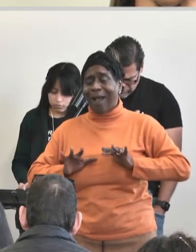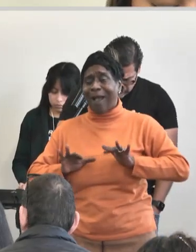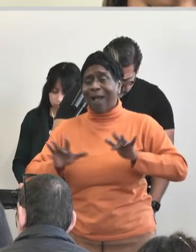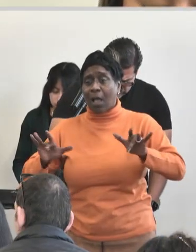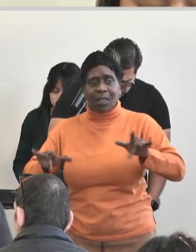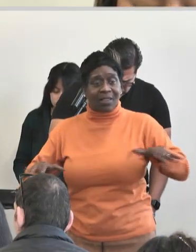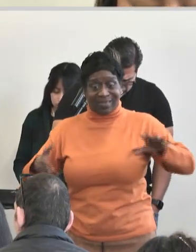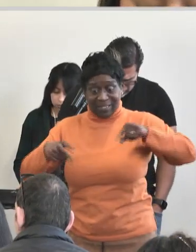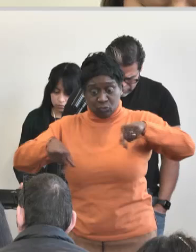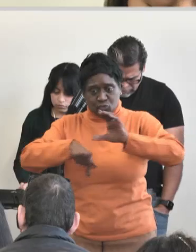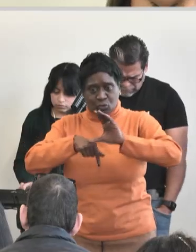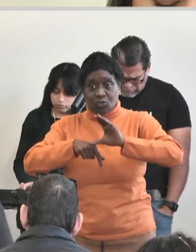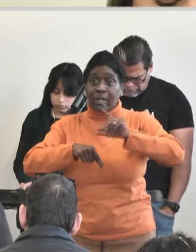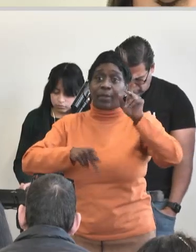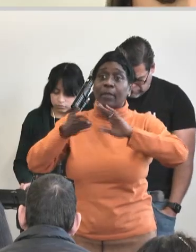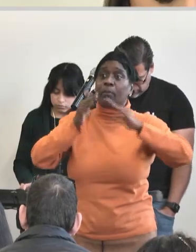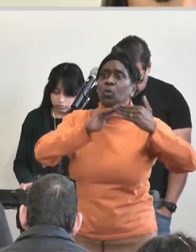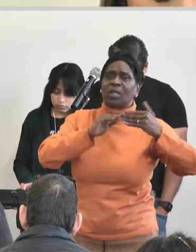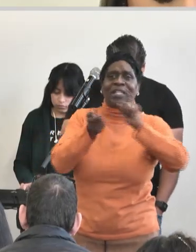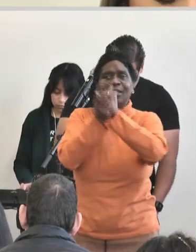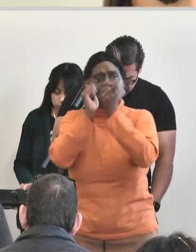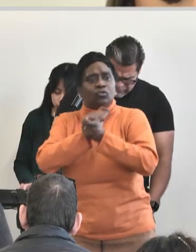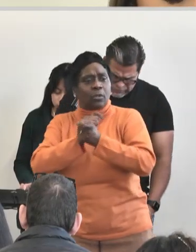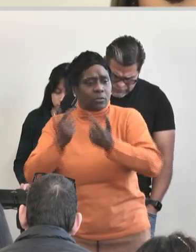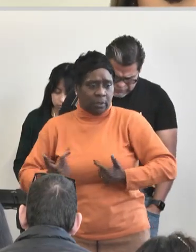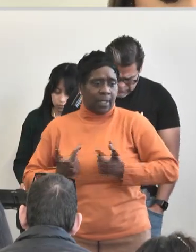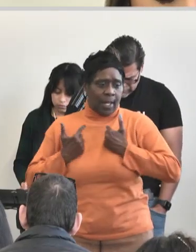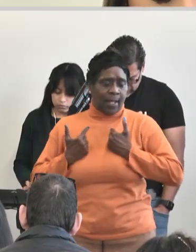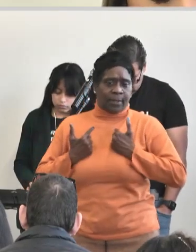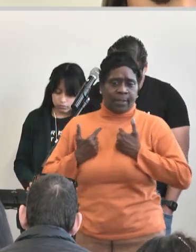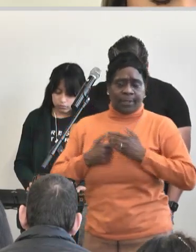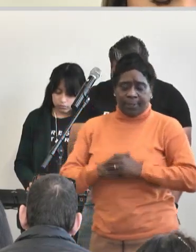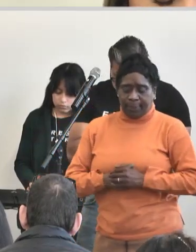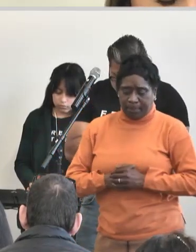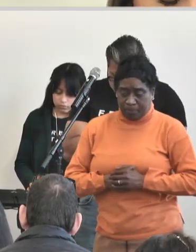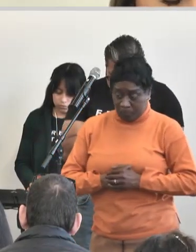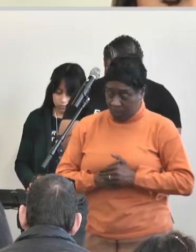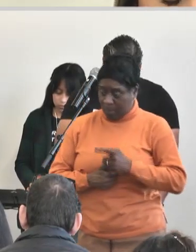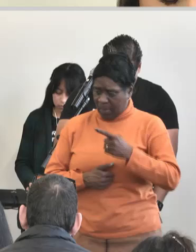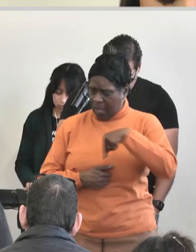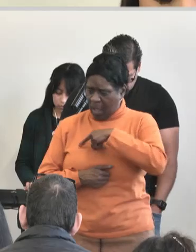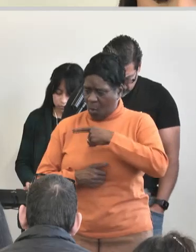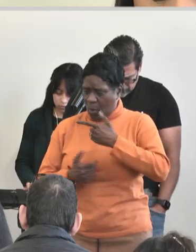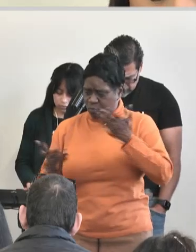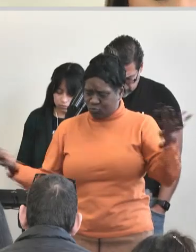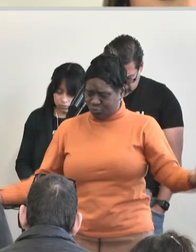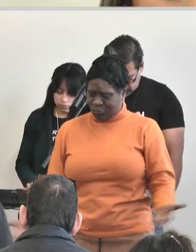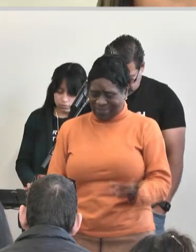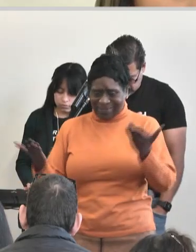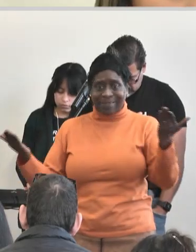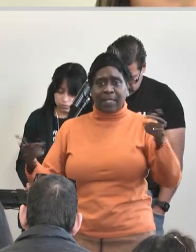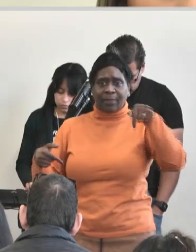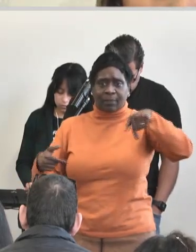community and changes lives. Y que cambie vidas. May our presence in this community